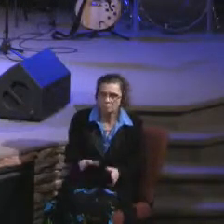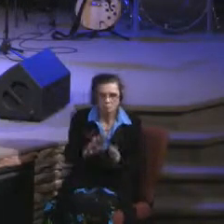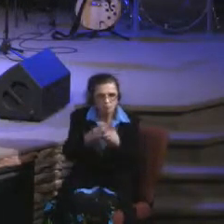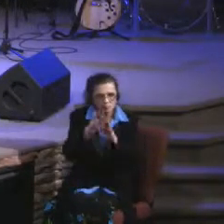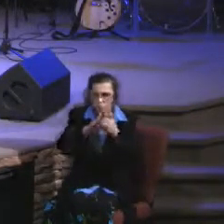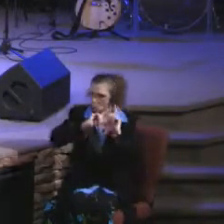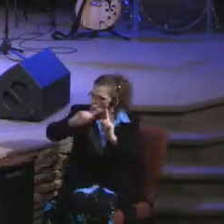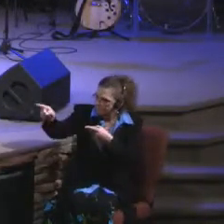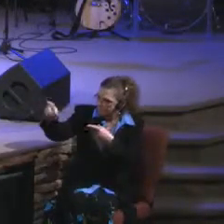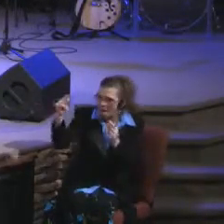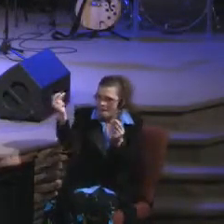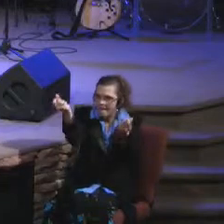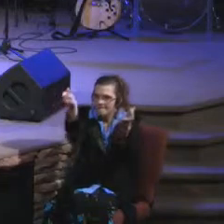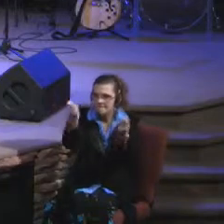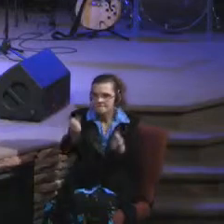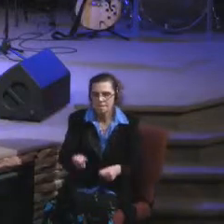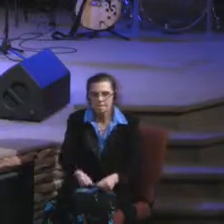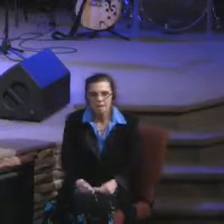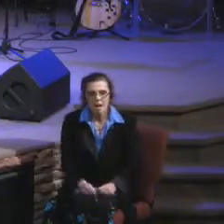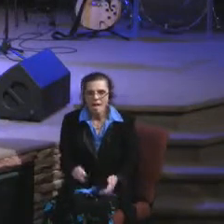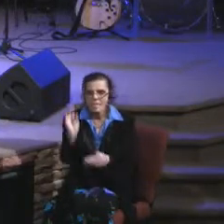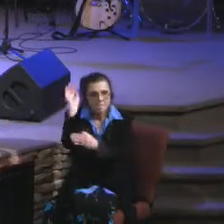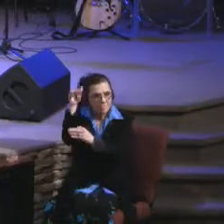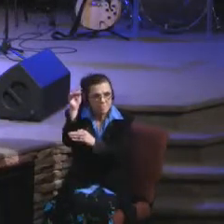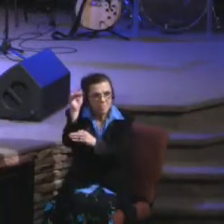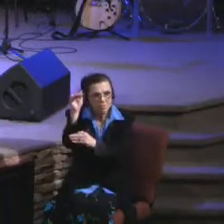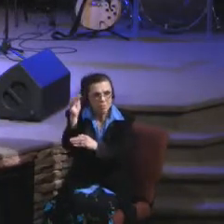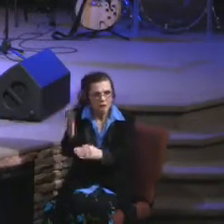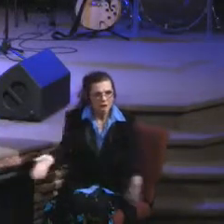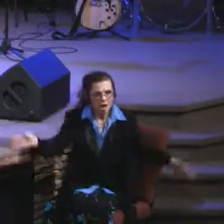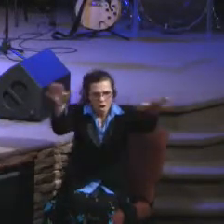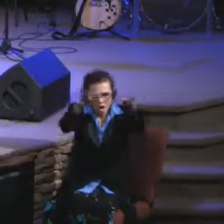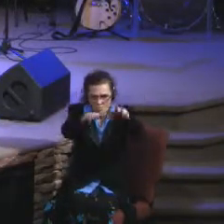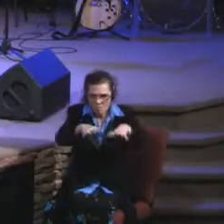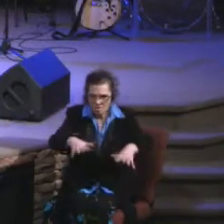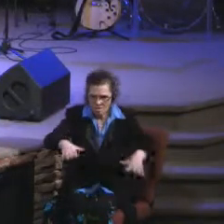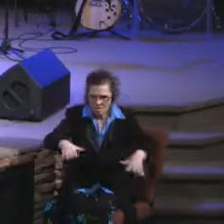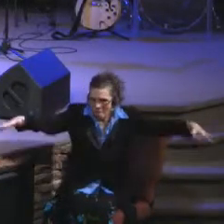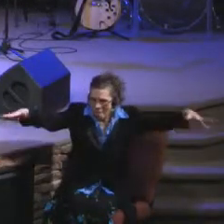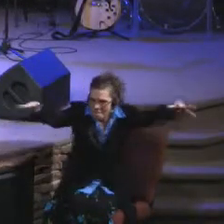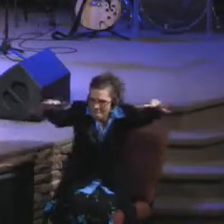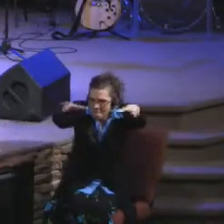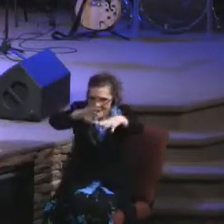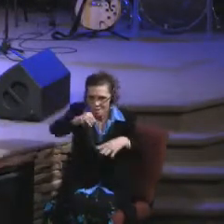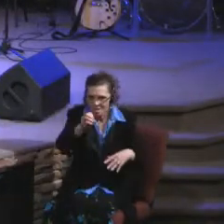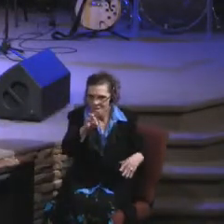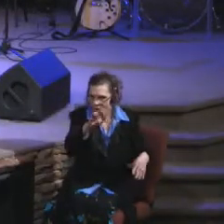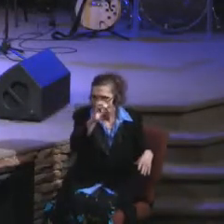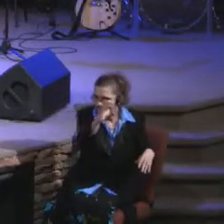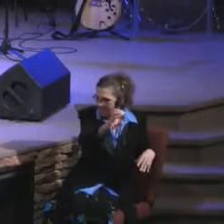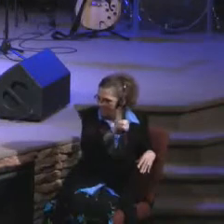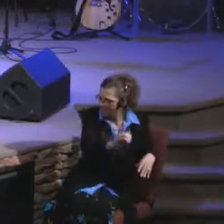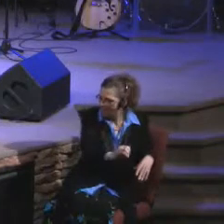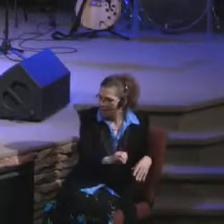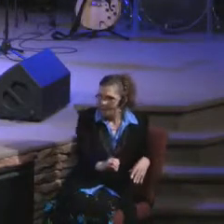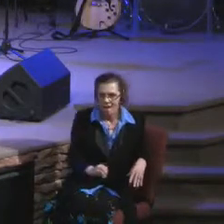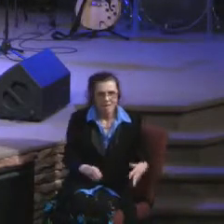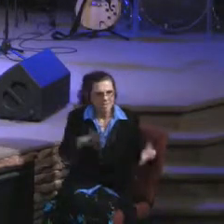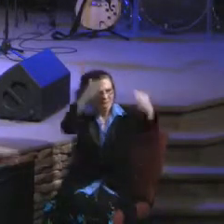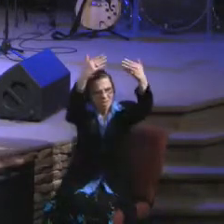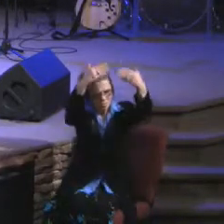Just like that. Now, they just had this victory over this great, huge city of Jericho that was surrounded by